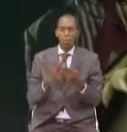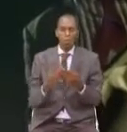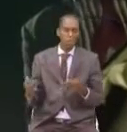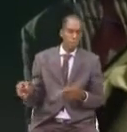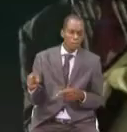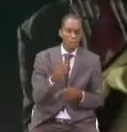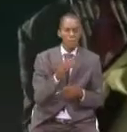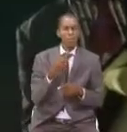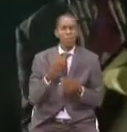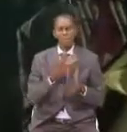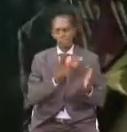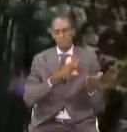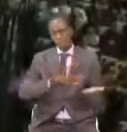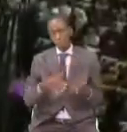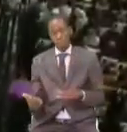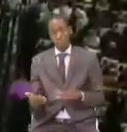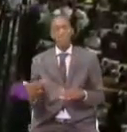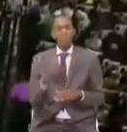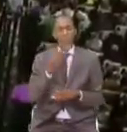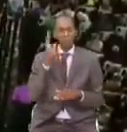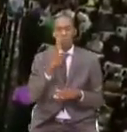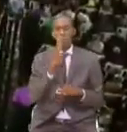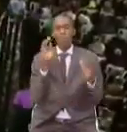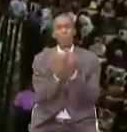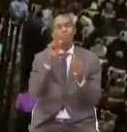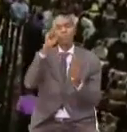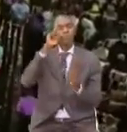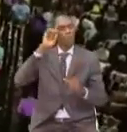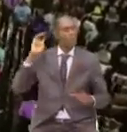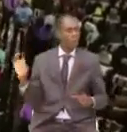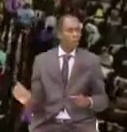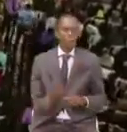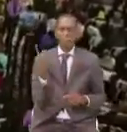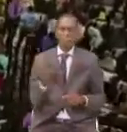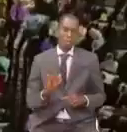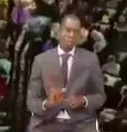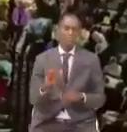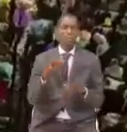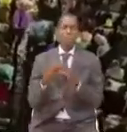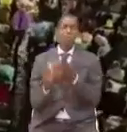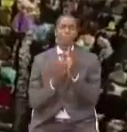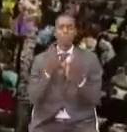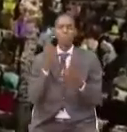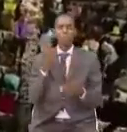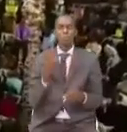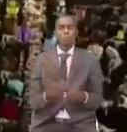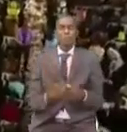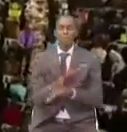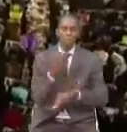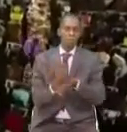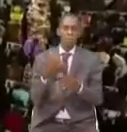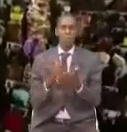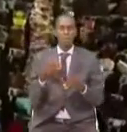this world, they'll be with you forever and ever in Jesus' name. Confirm it in every